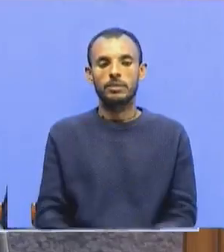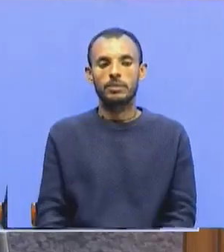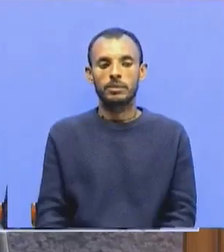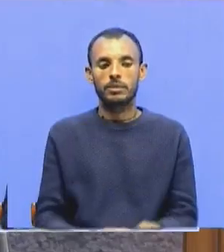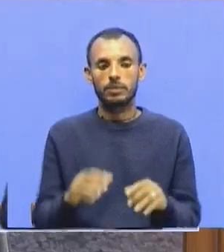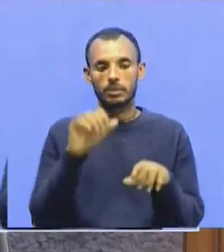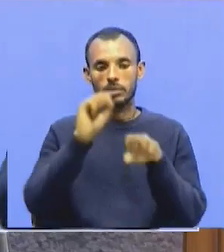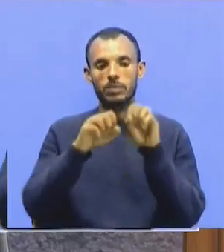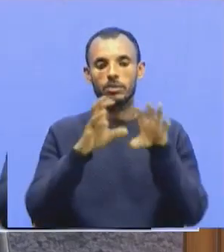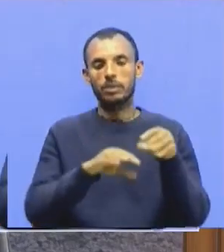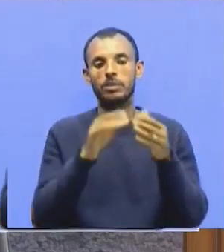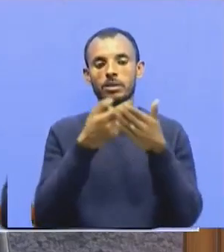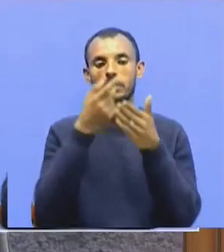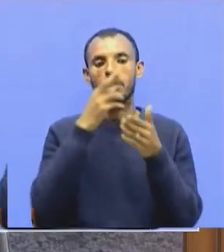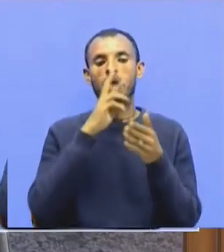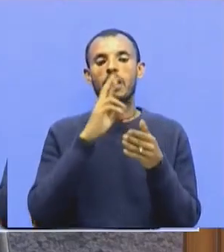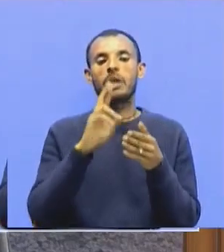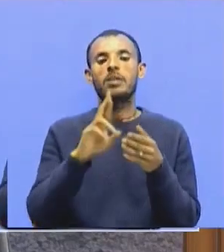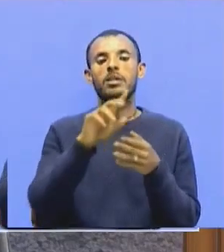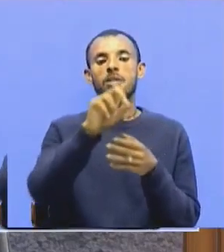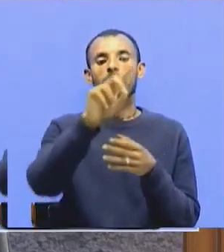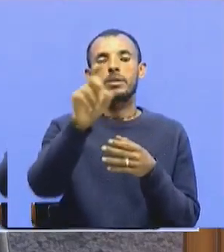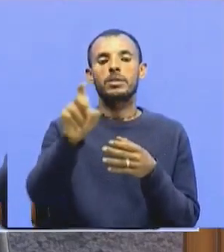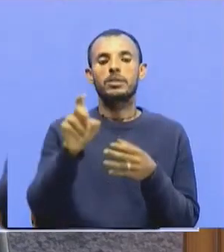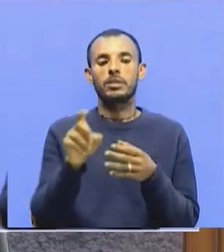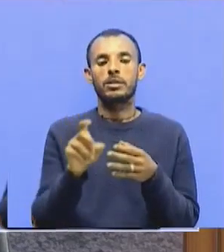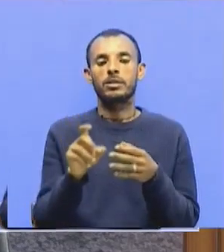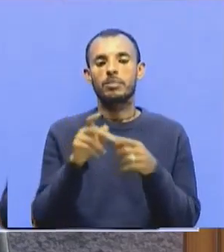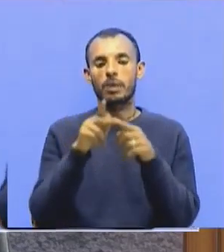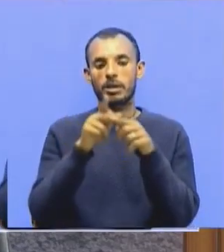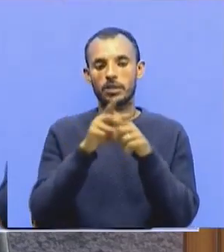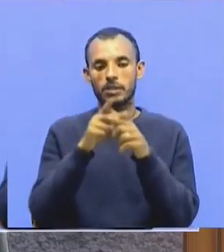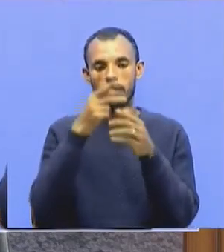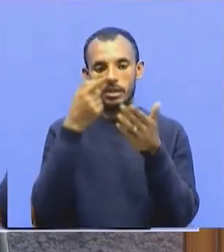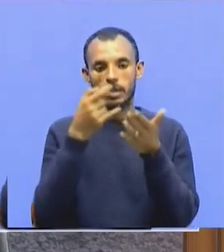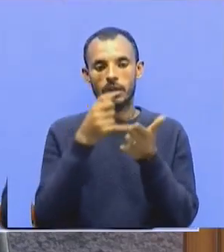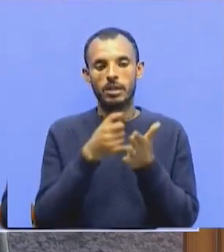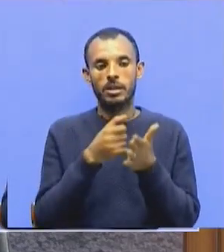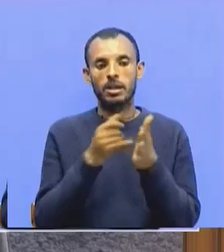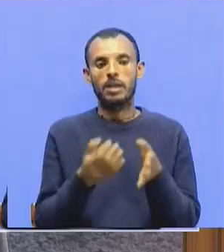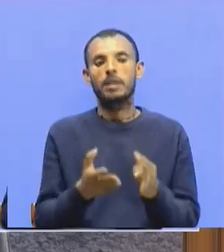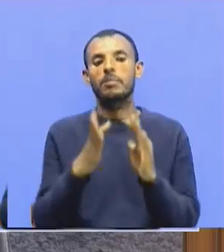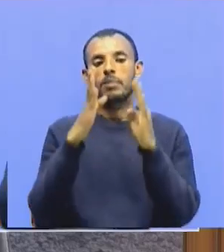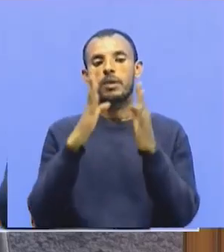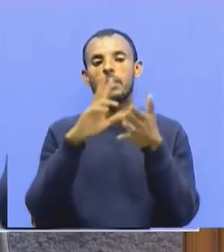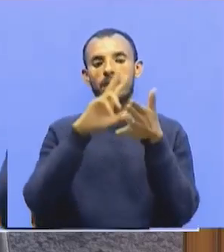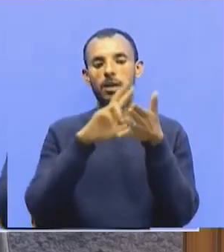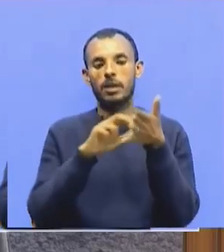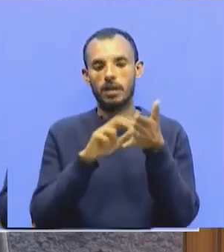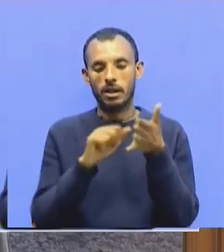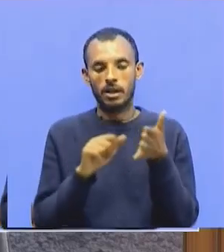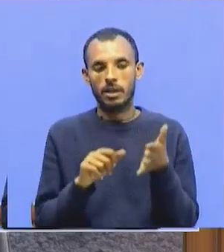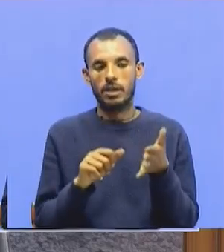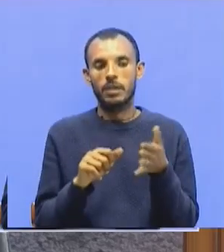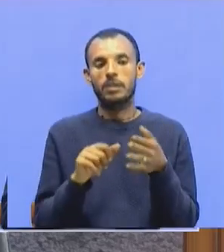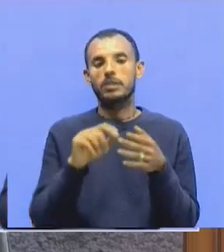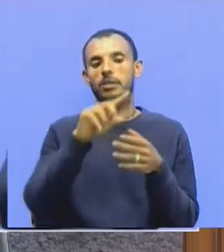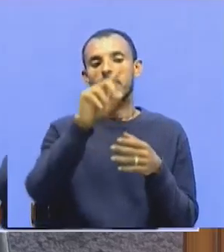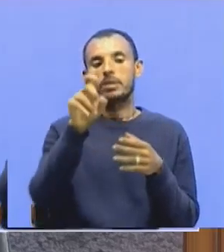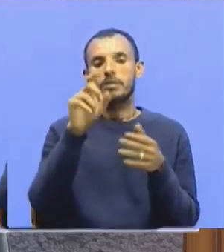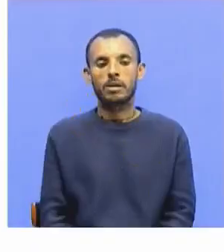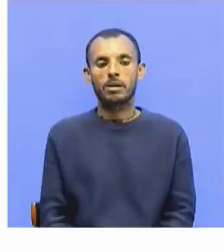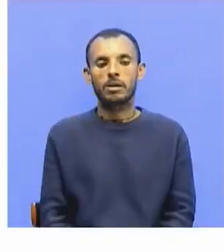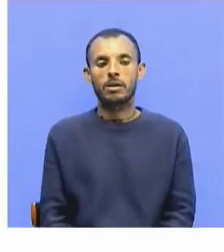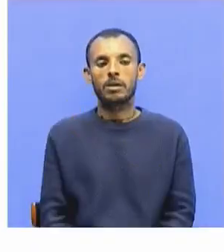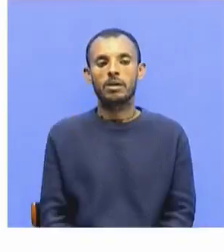So students, these are the questions. You can practice them. Let me read the questions first.